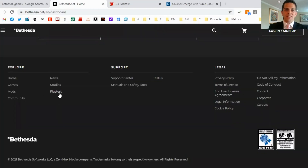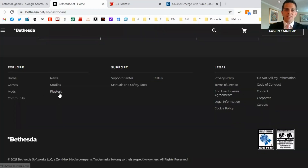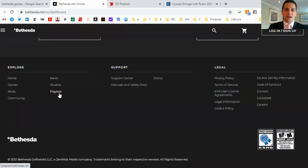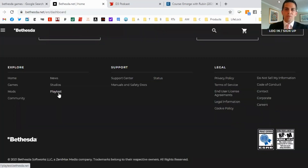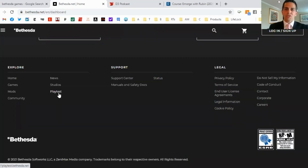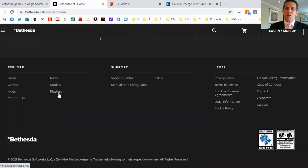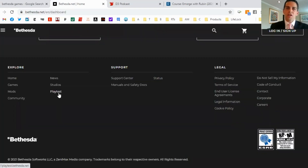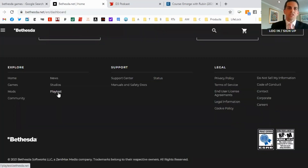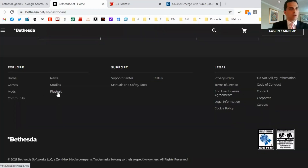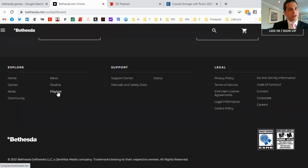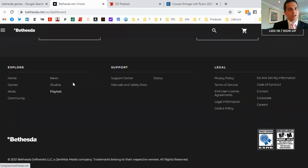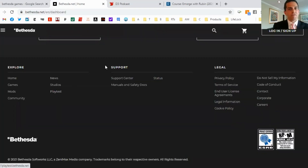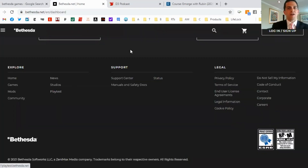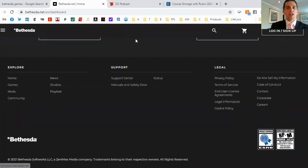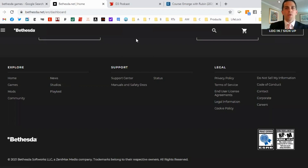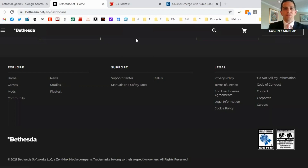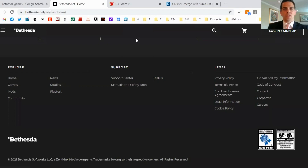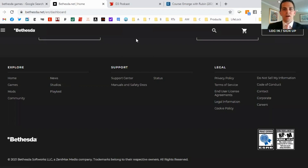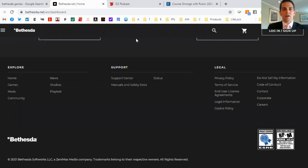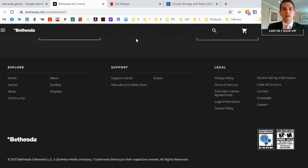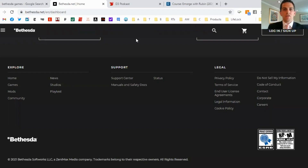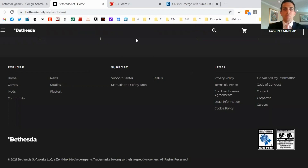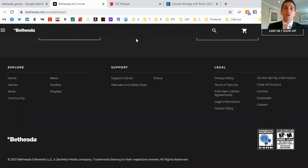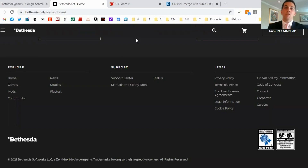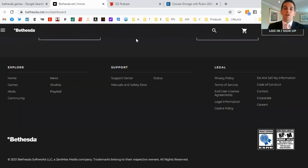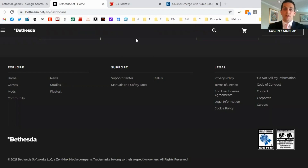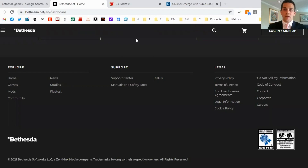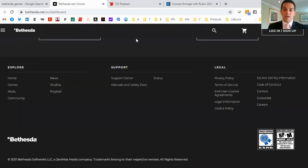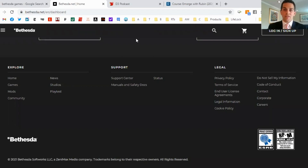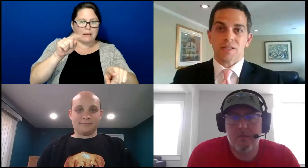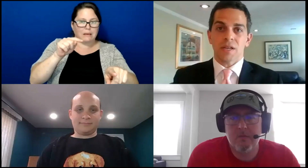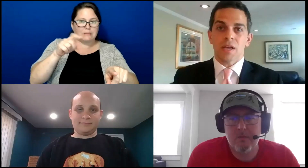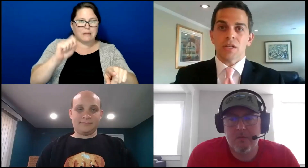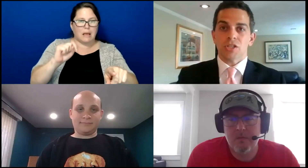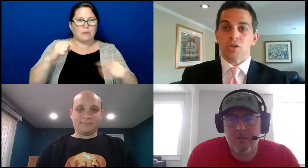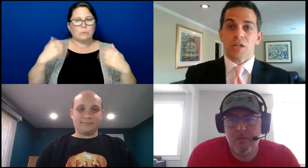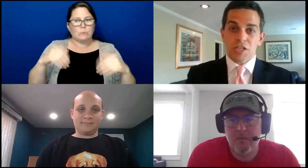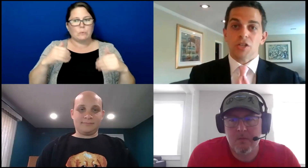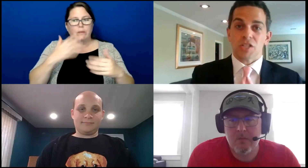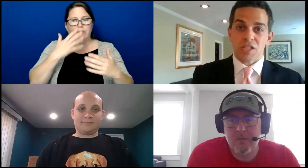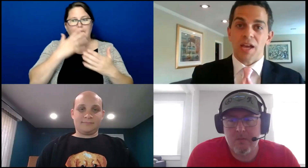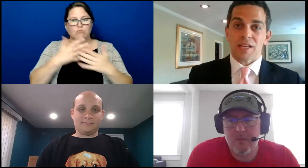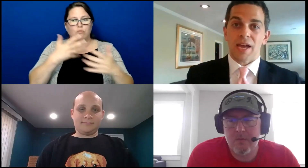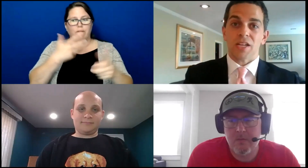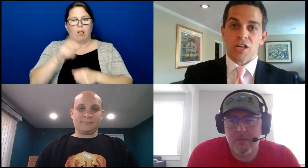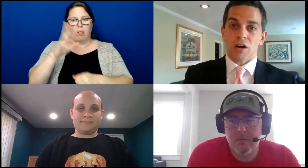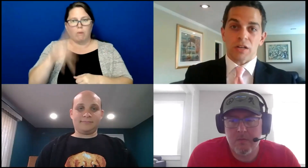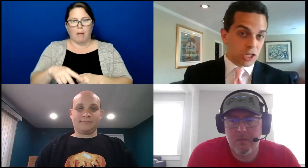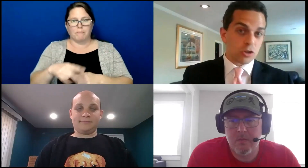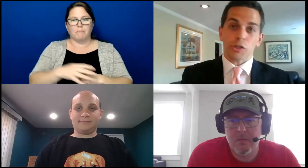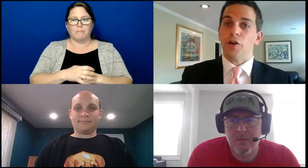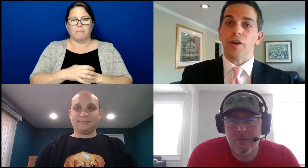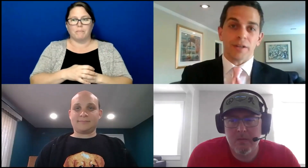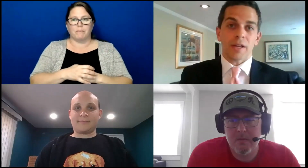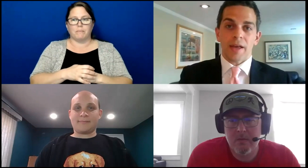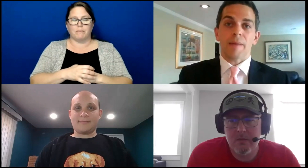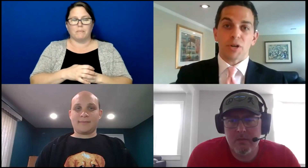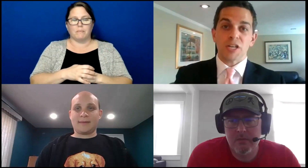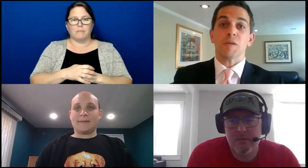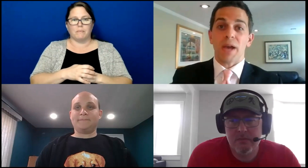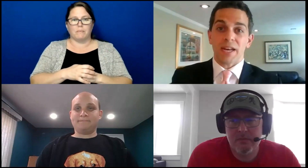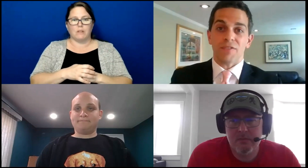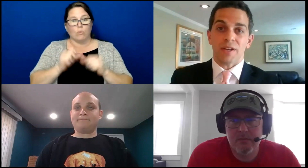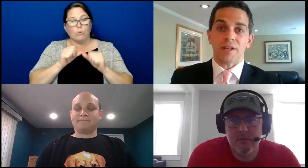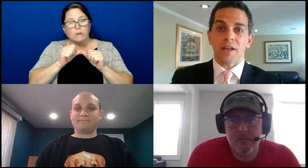out the playtest opportunity. So a lot of good follow-ups here from both of our guests to continue to stay engaged here and continue to learn